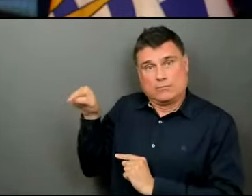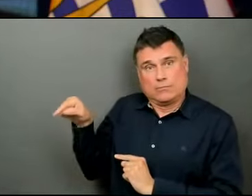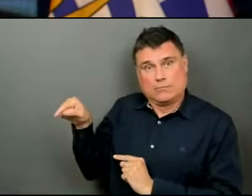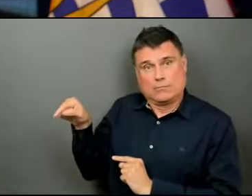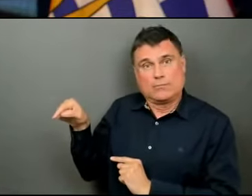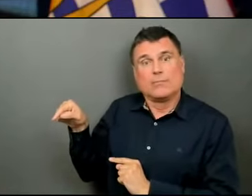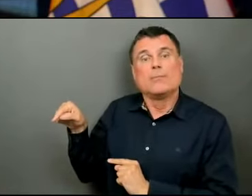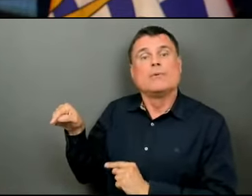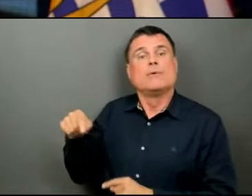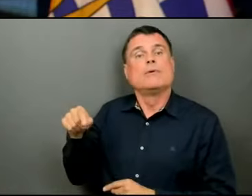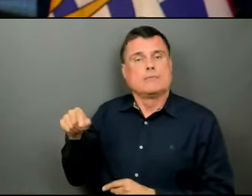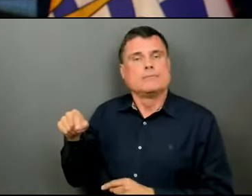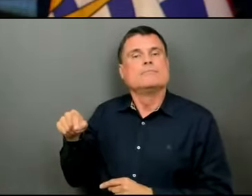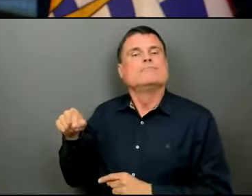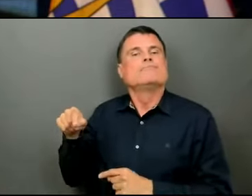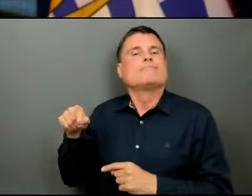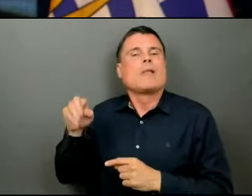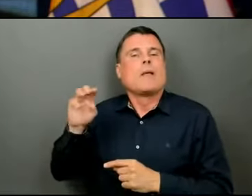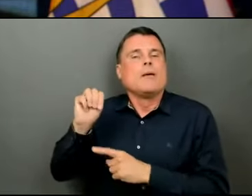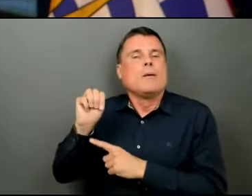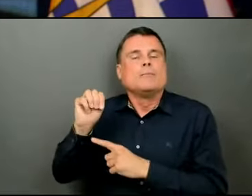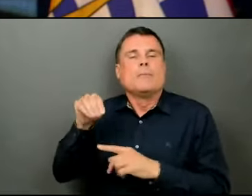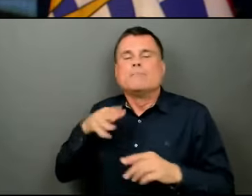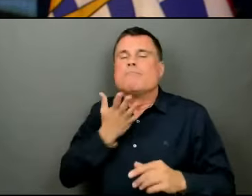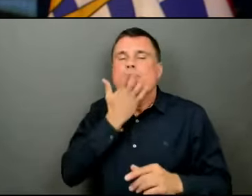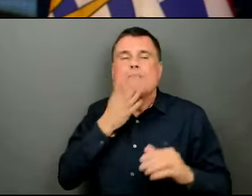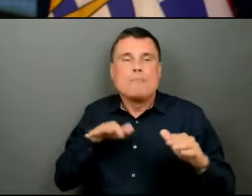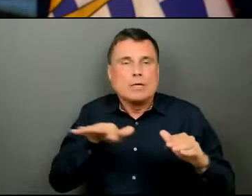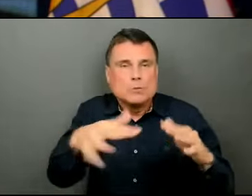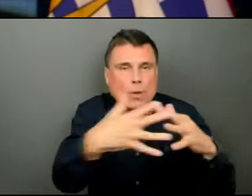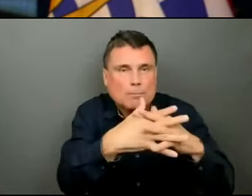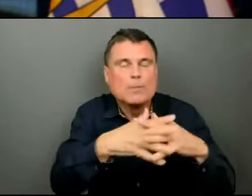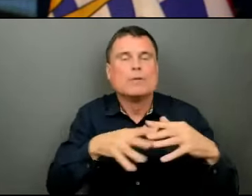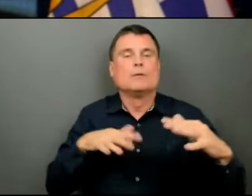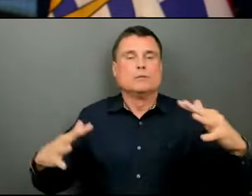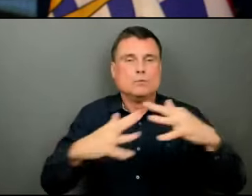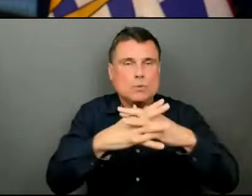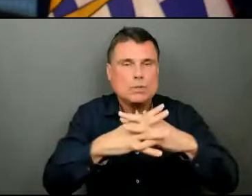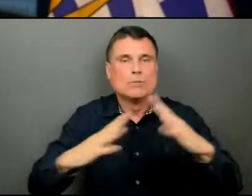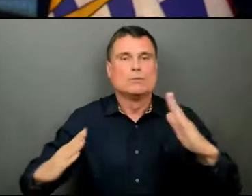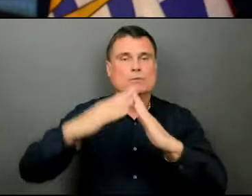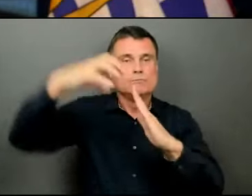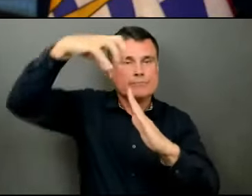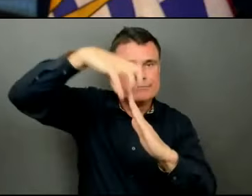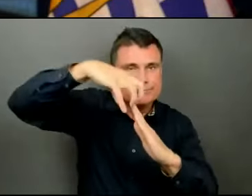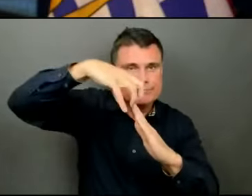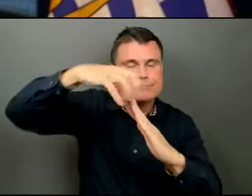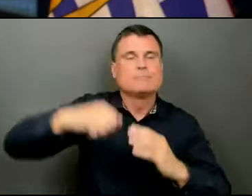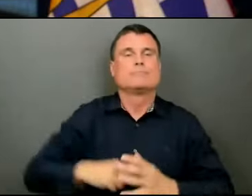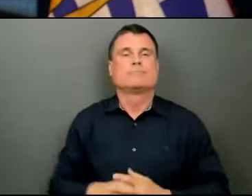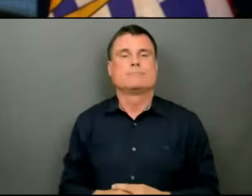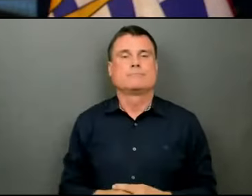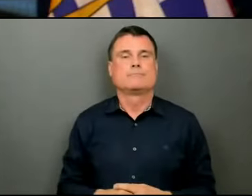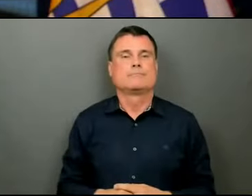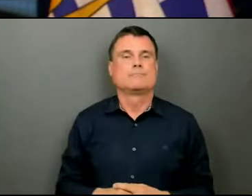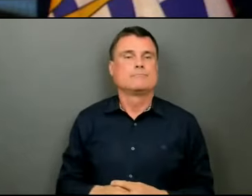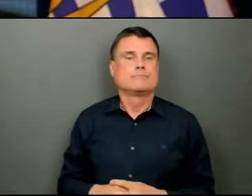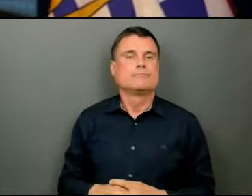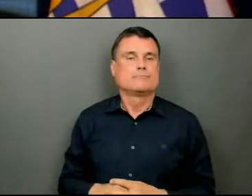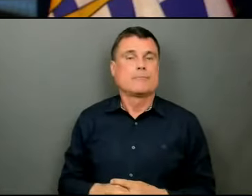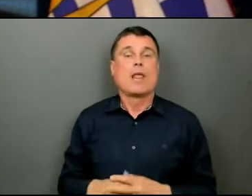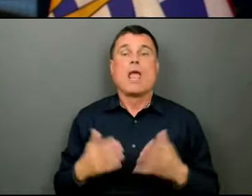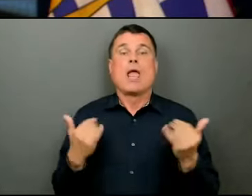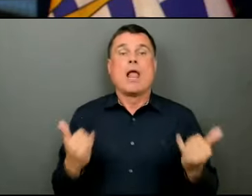peoples. Before we begin this virtual groundbreaking celebration, it is my great pleasure to introduce our speaker lineup for today. Joining